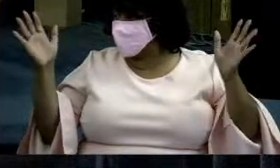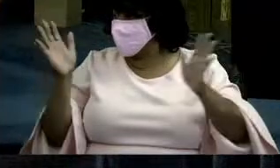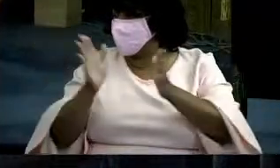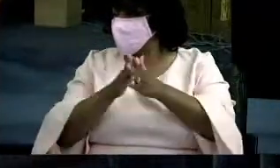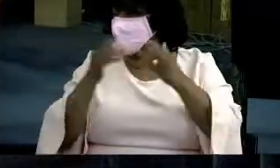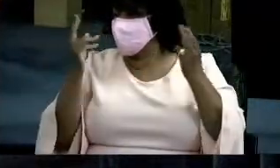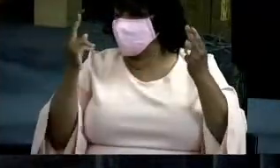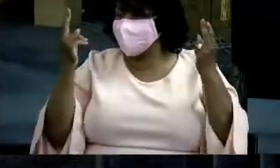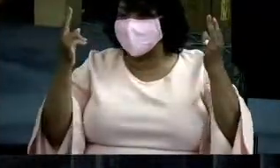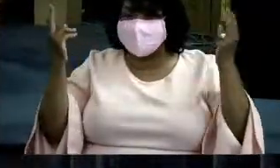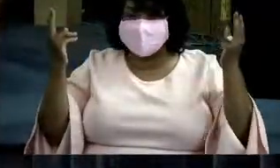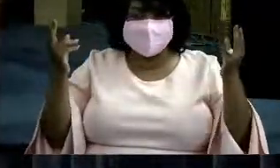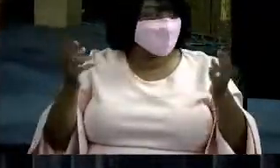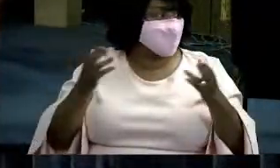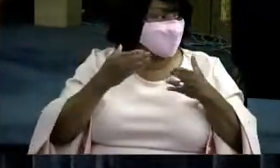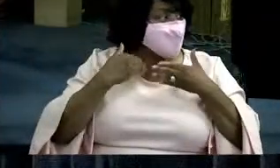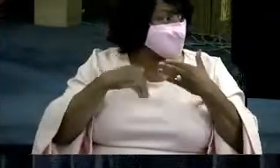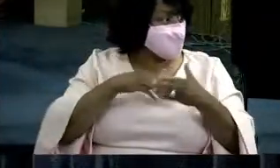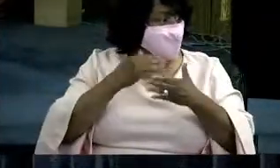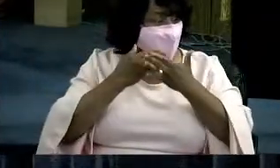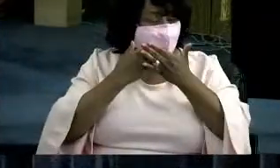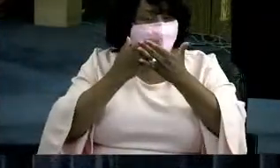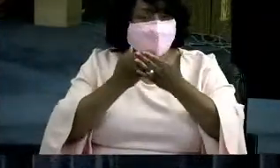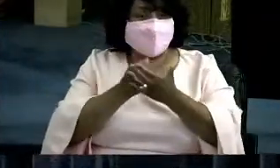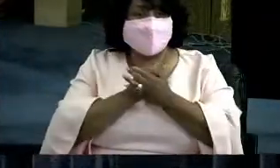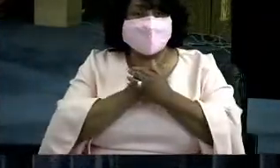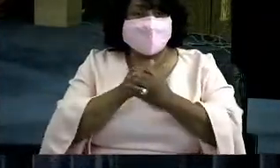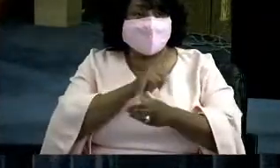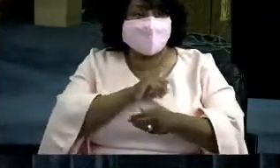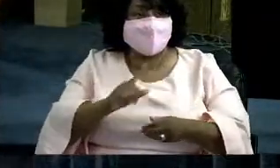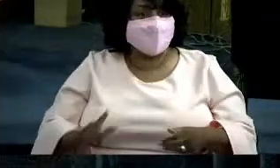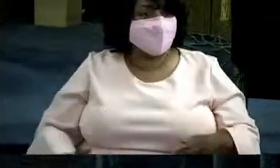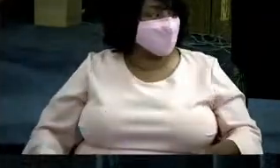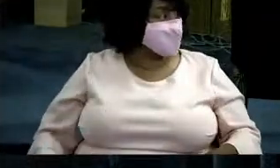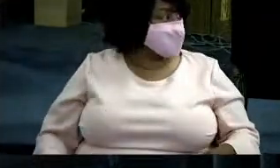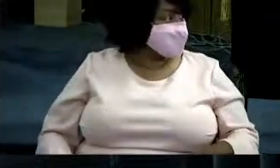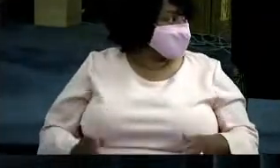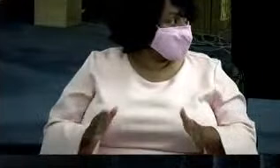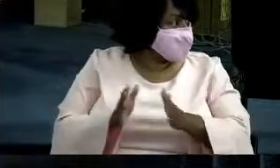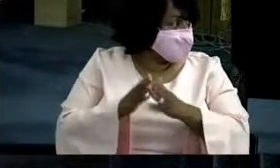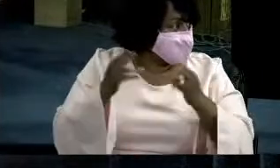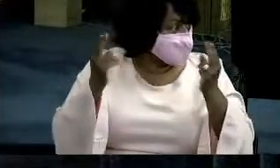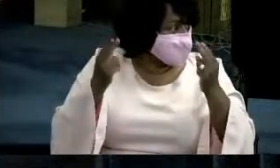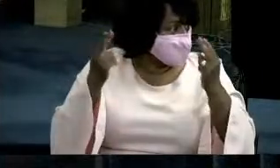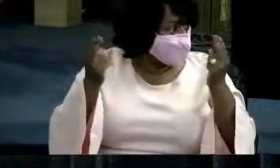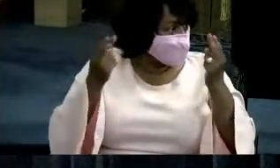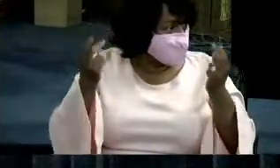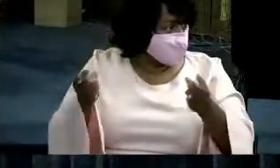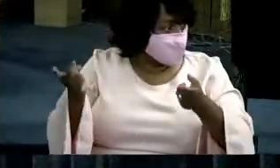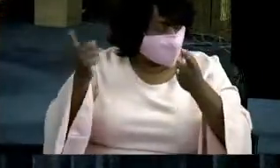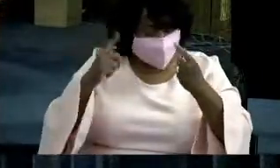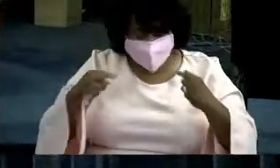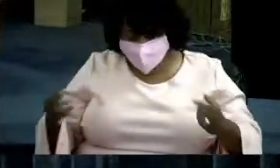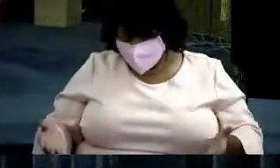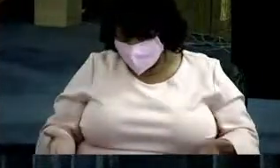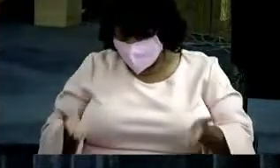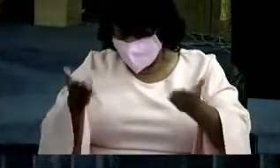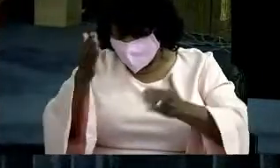Hallelujah. Lord, we worship you and we praise you. Hallelujah. Come on, just lift your